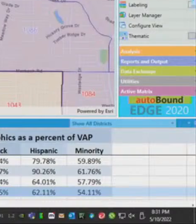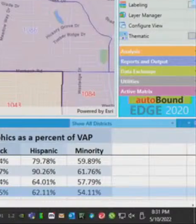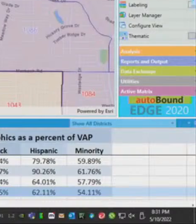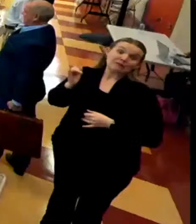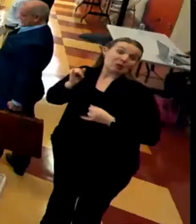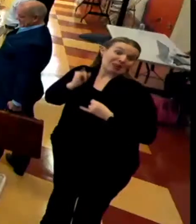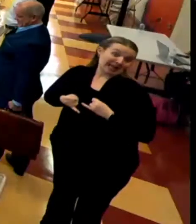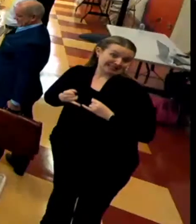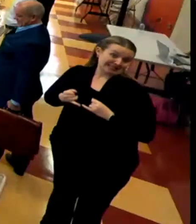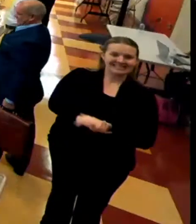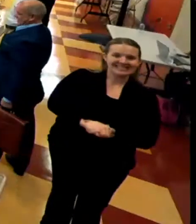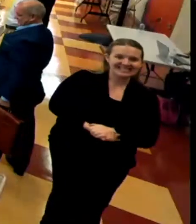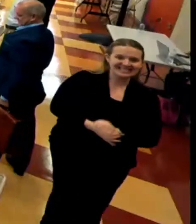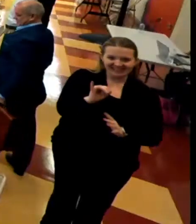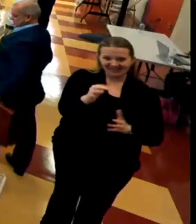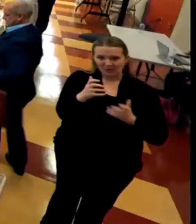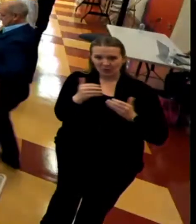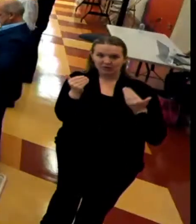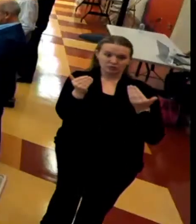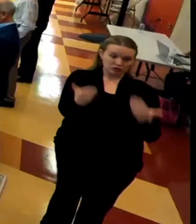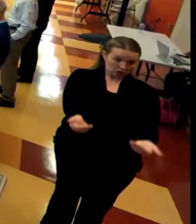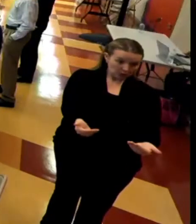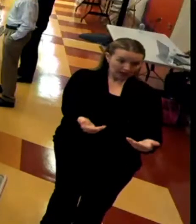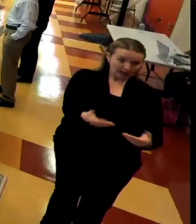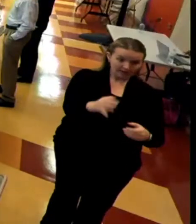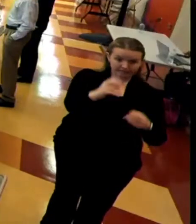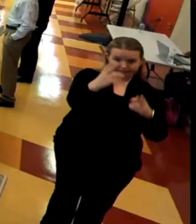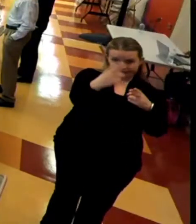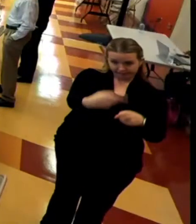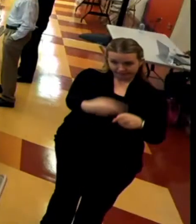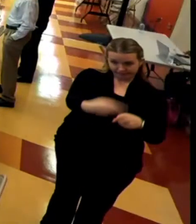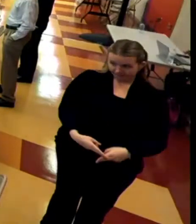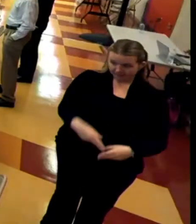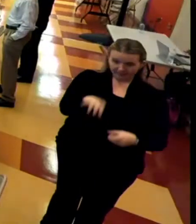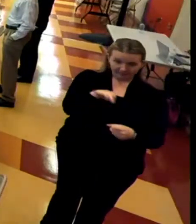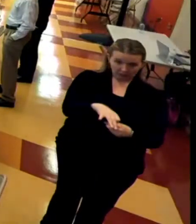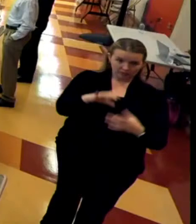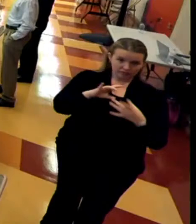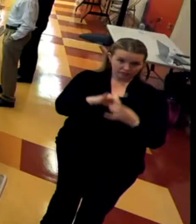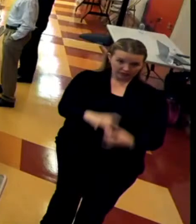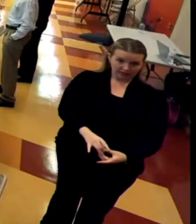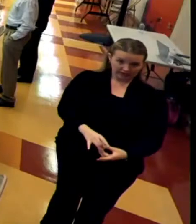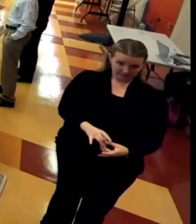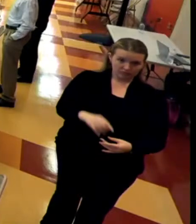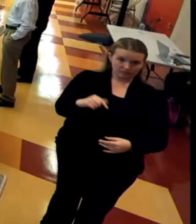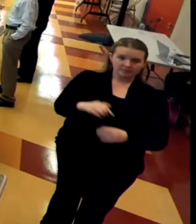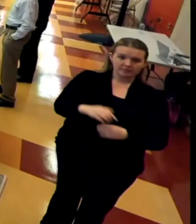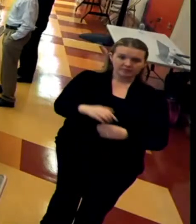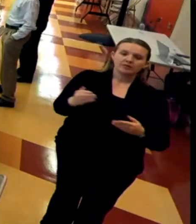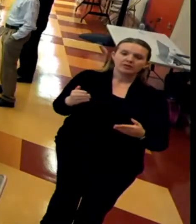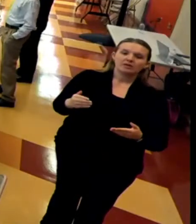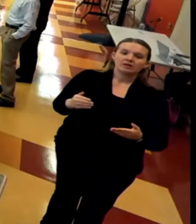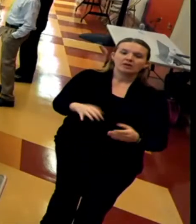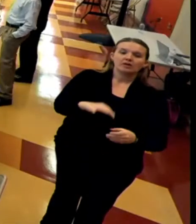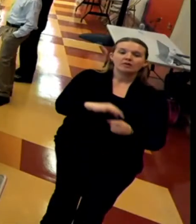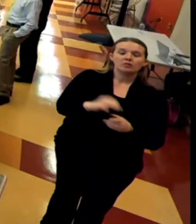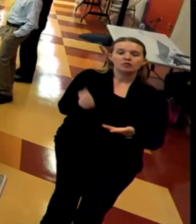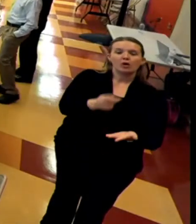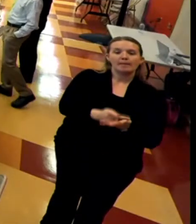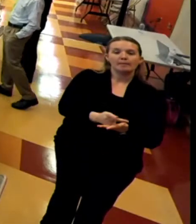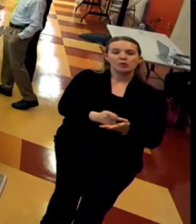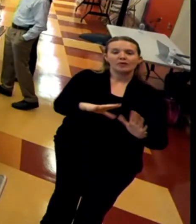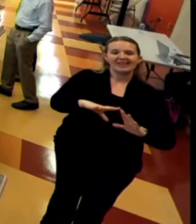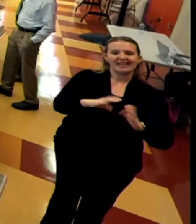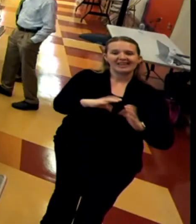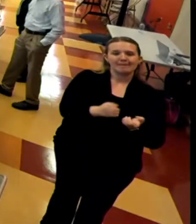Okay. If we want to move forward with the roll call vote on this matter. The vote on the floor is approval of committee draft